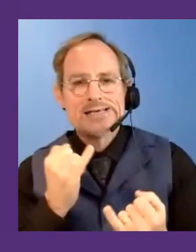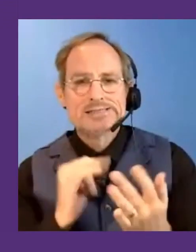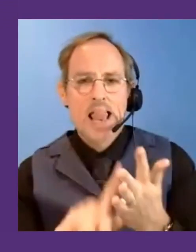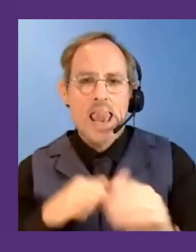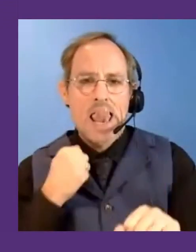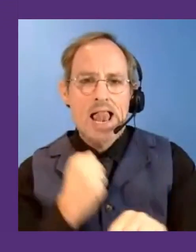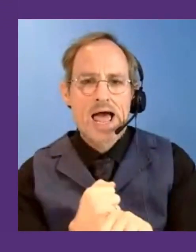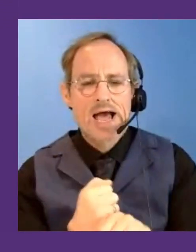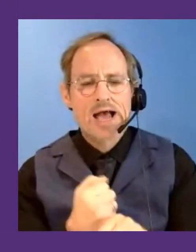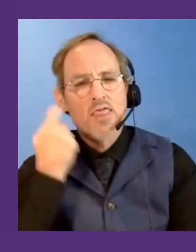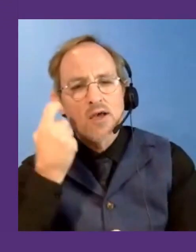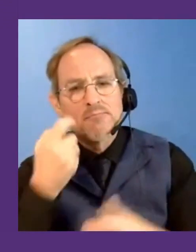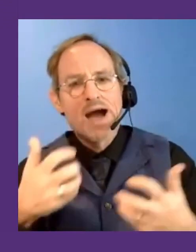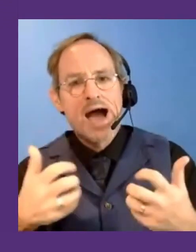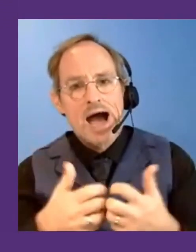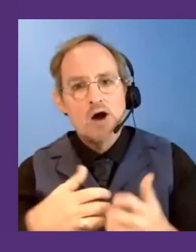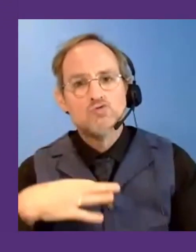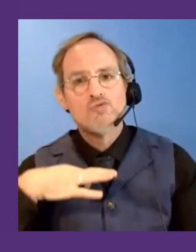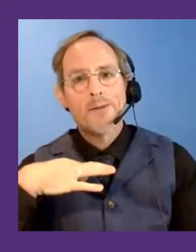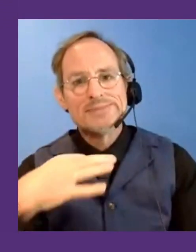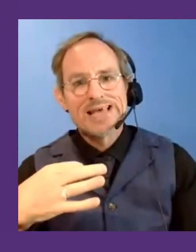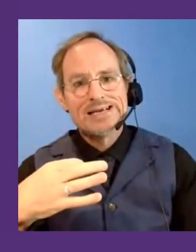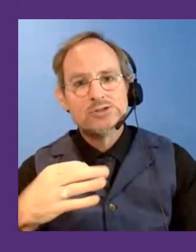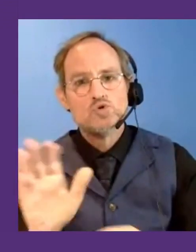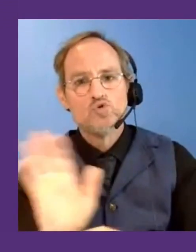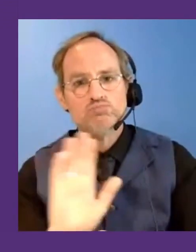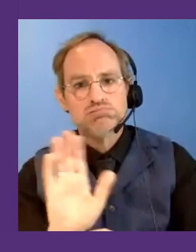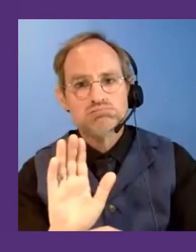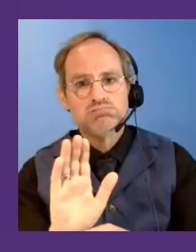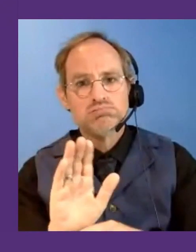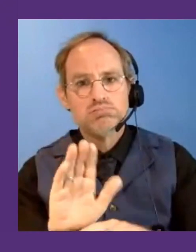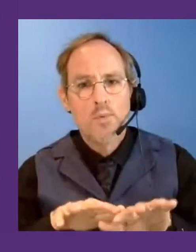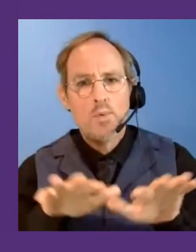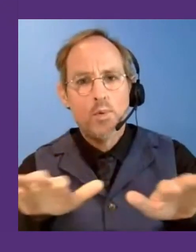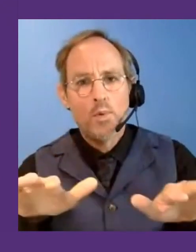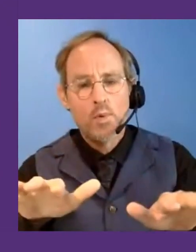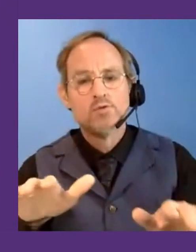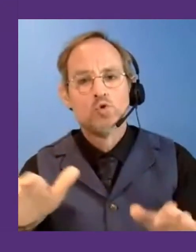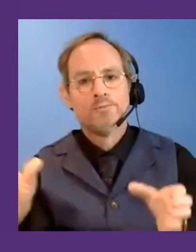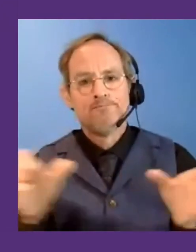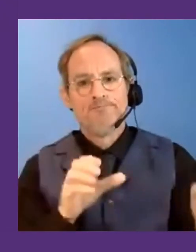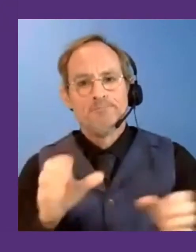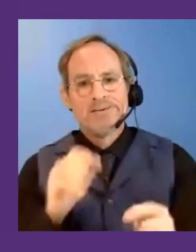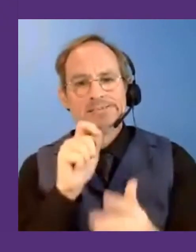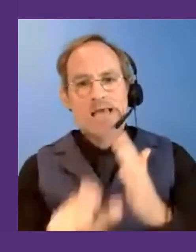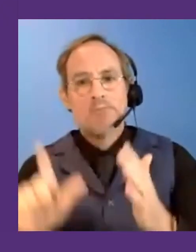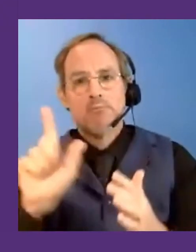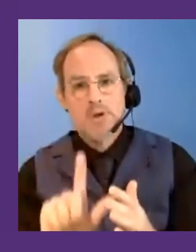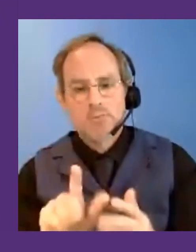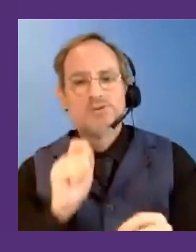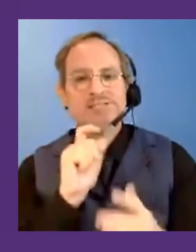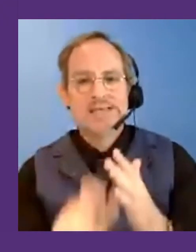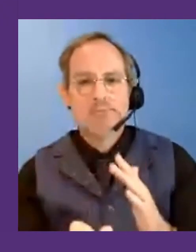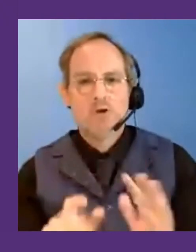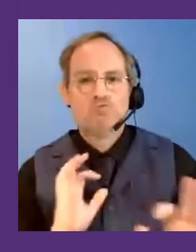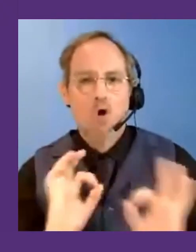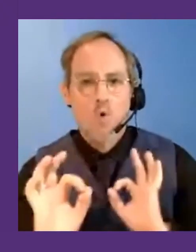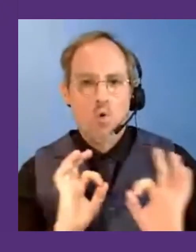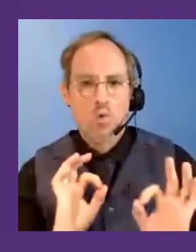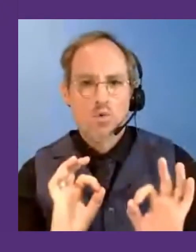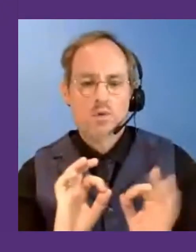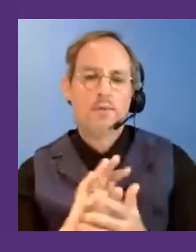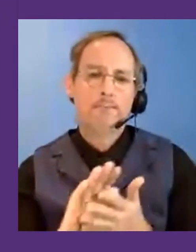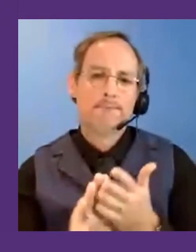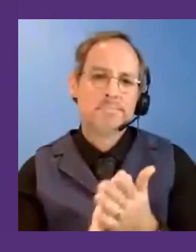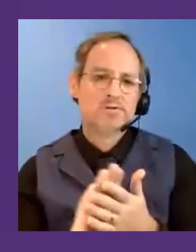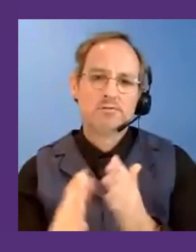representation, casting disabled actors in disabled roles, but also portraying well-rounded characters. So moving from perhaps